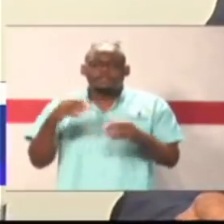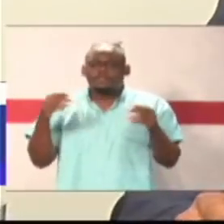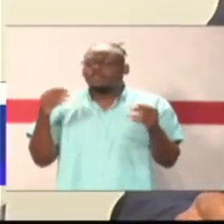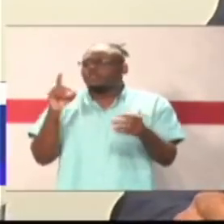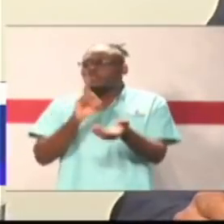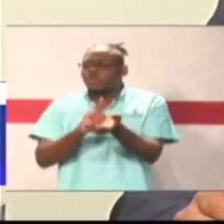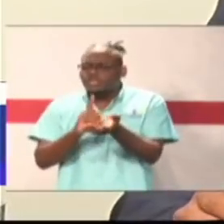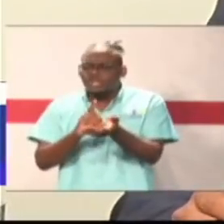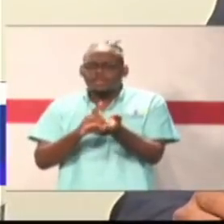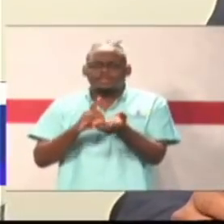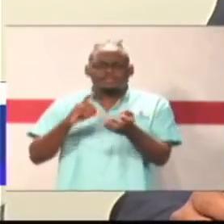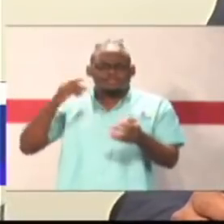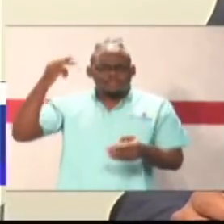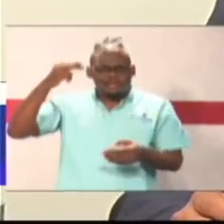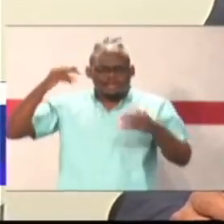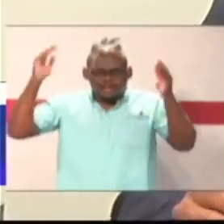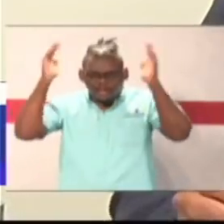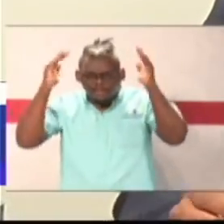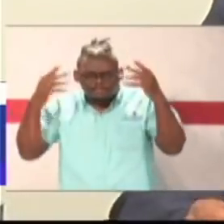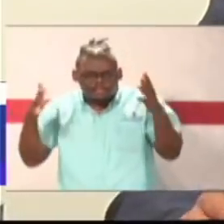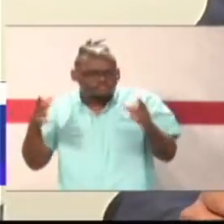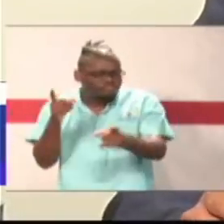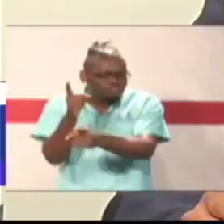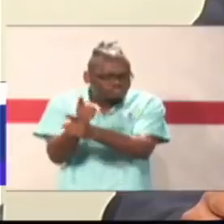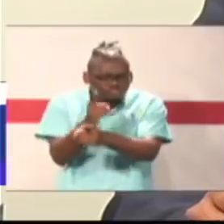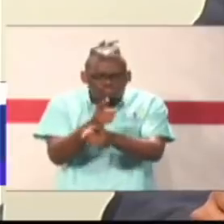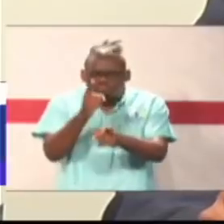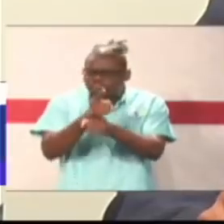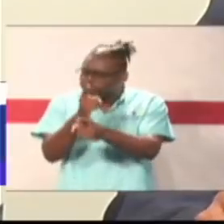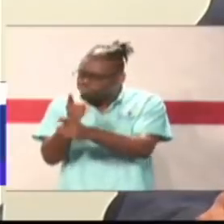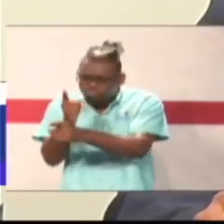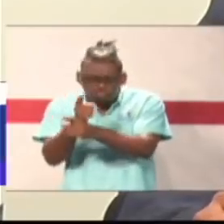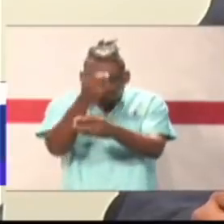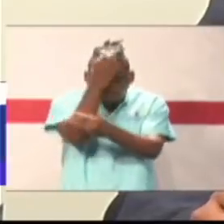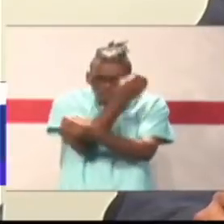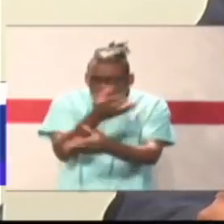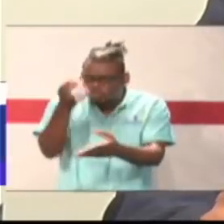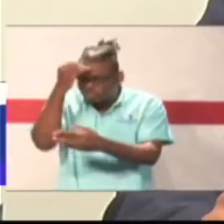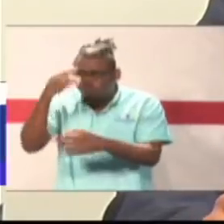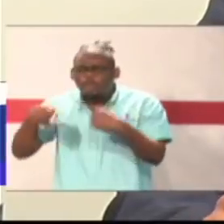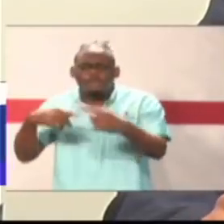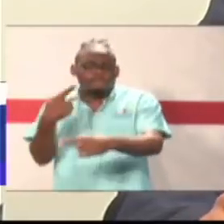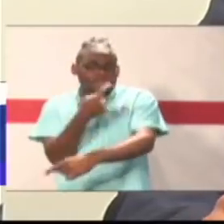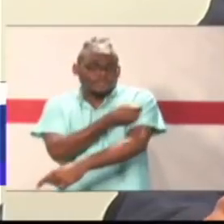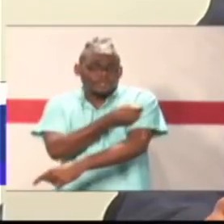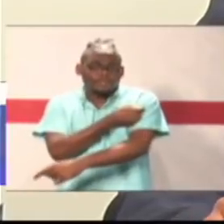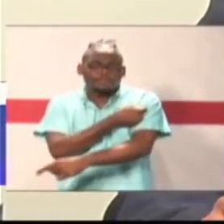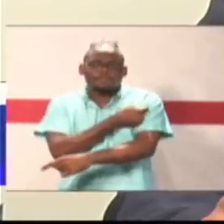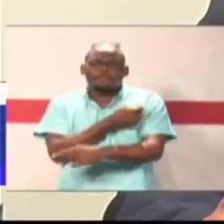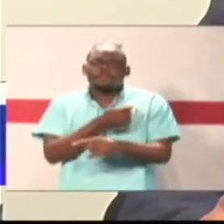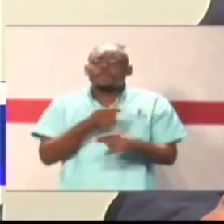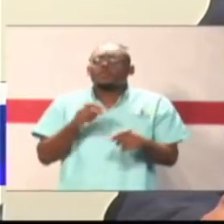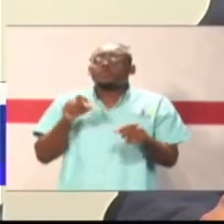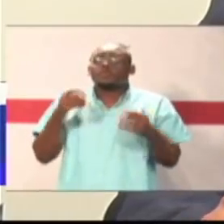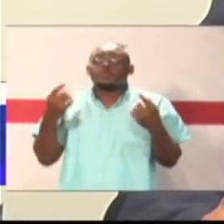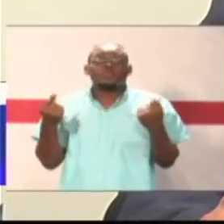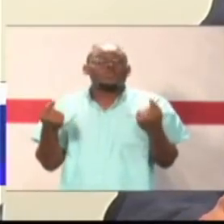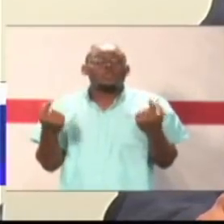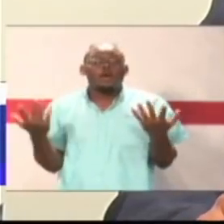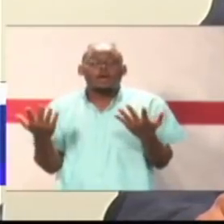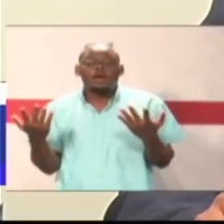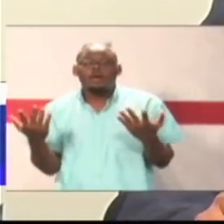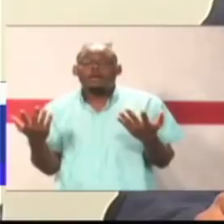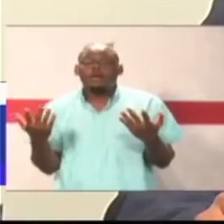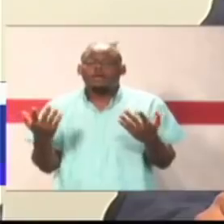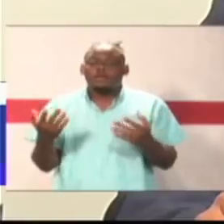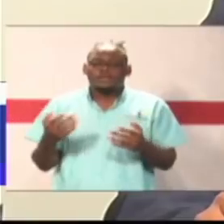aggregate data on vaccines, so I'm not going to go there. What I would like to do at this point in time is to do a